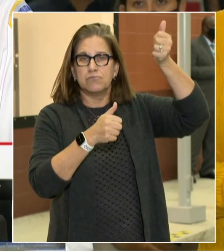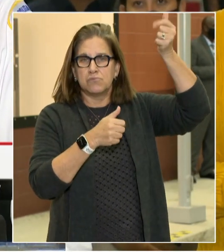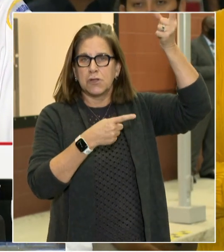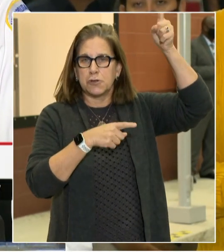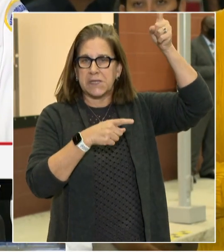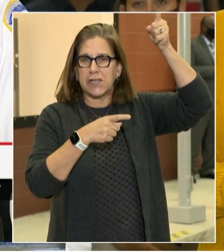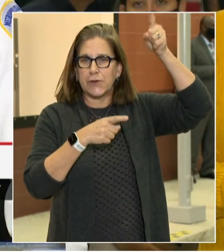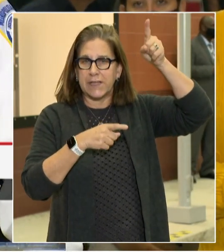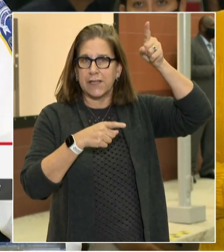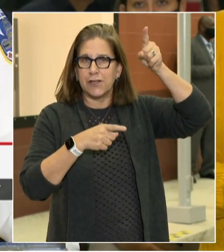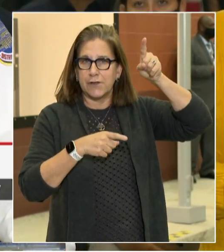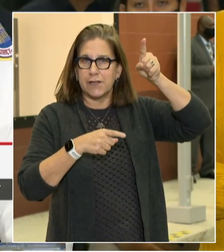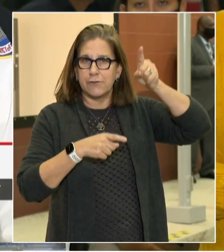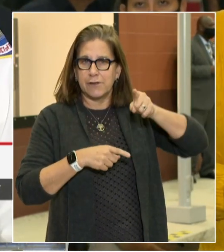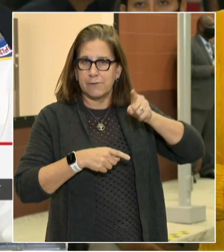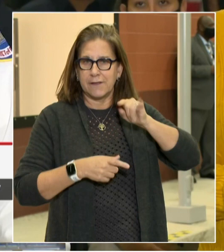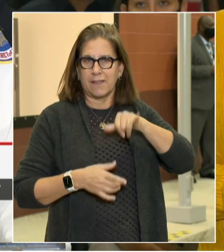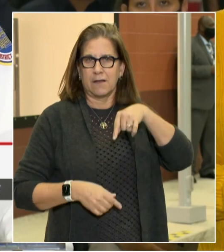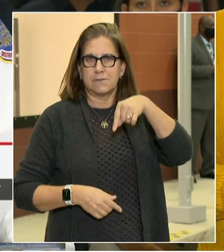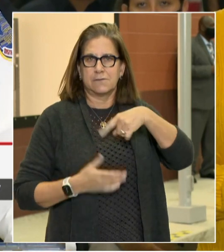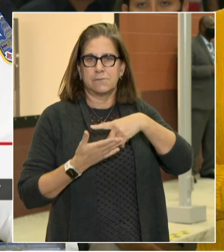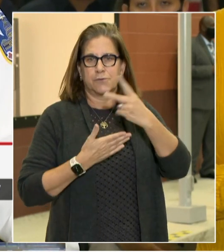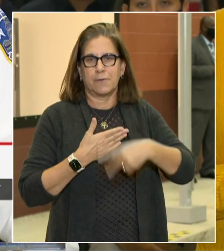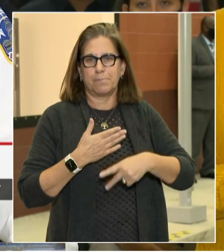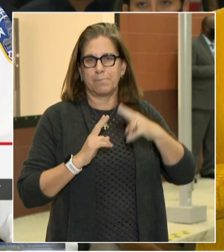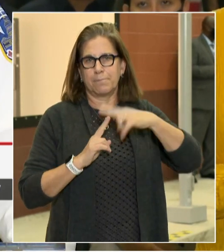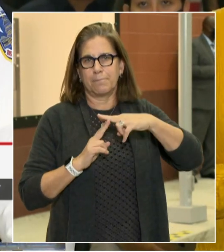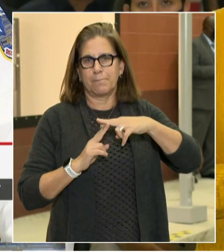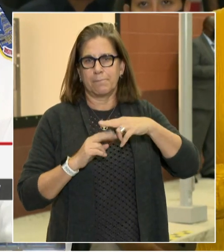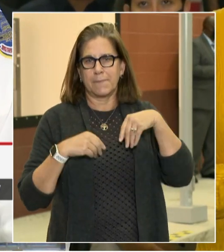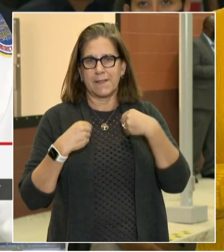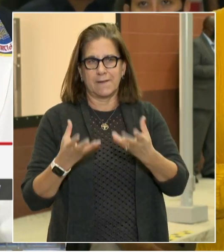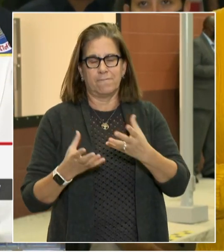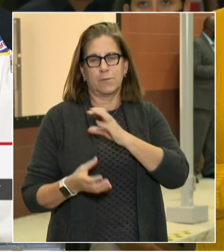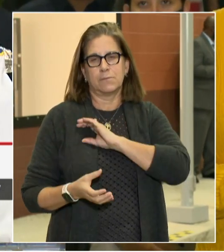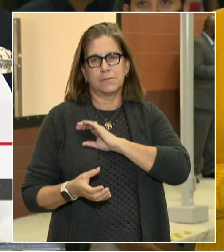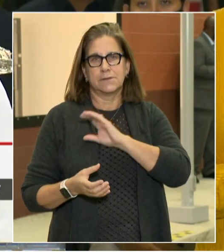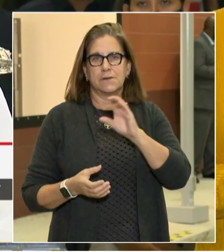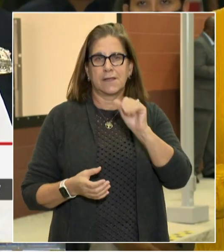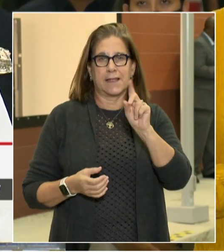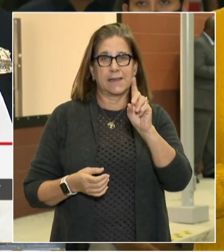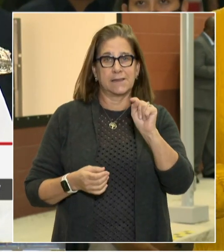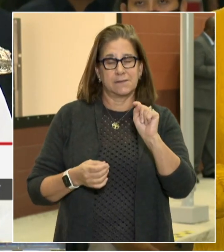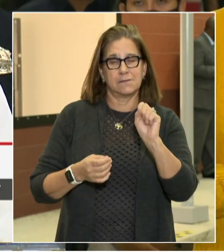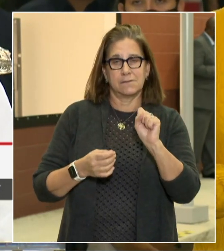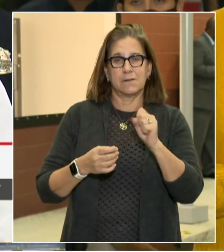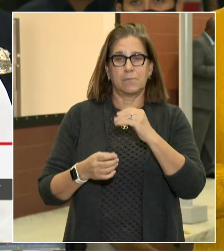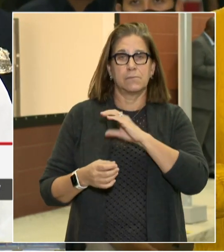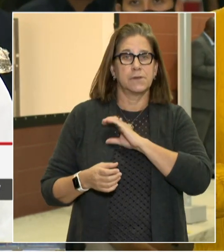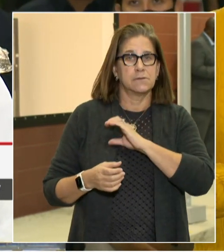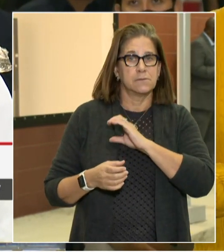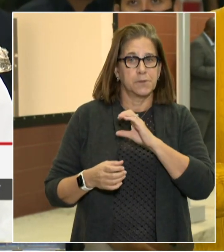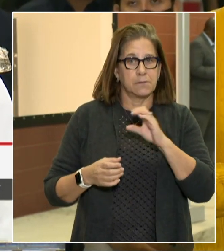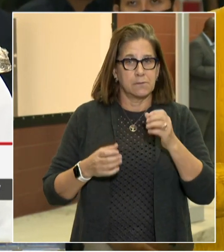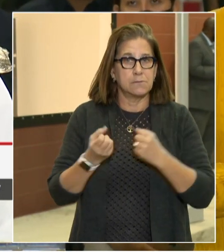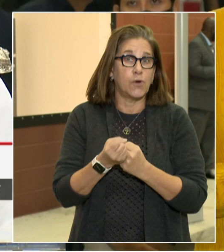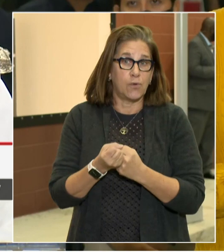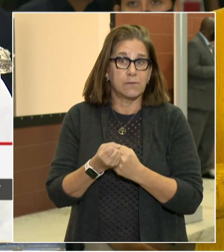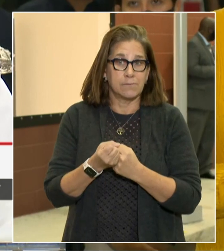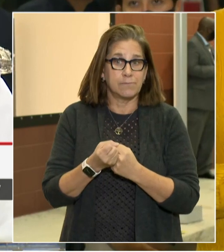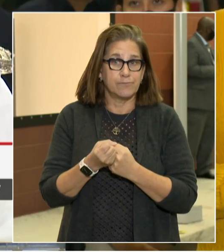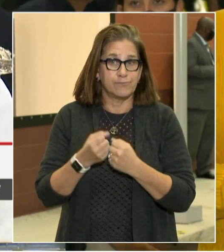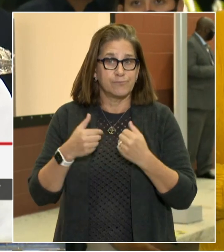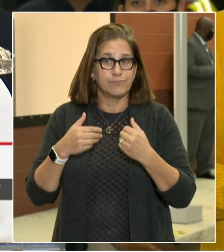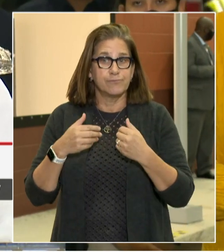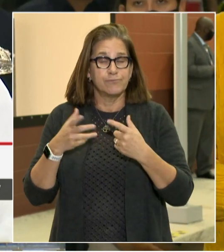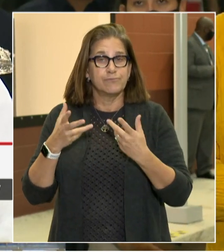rewarded. It empowers all members to have the confidence and ability to intervene before misconduct has the ability to